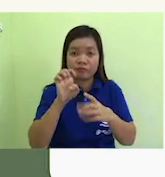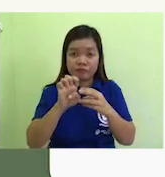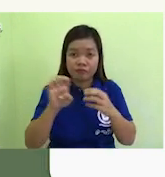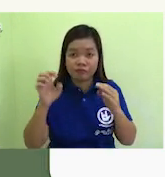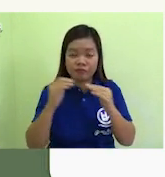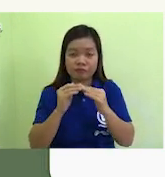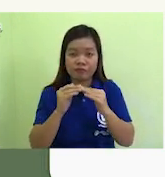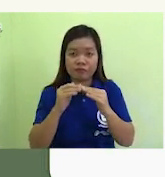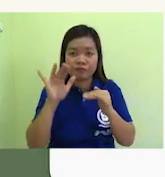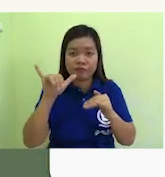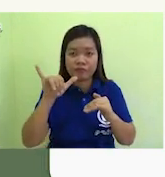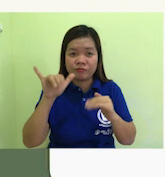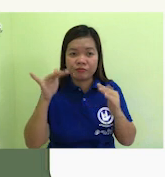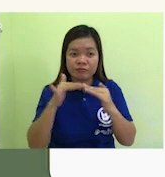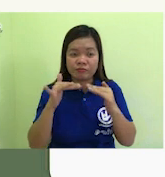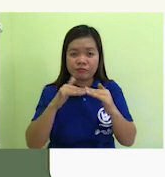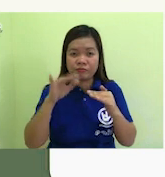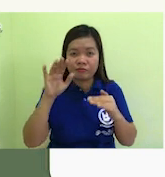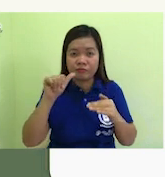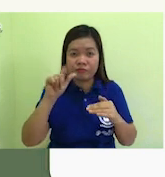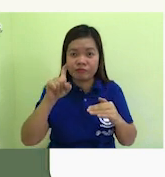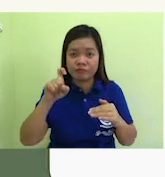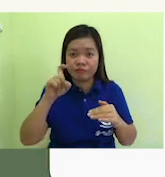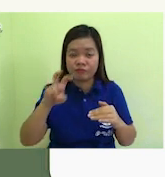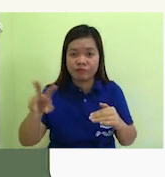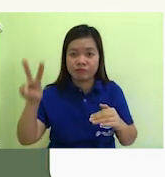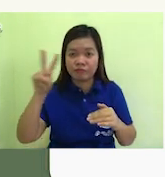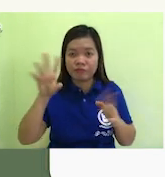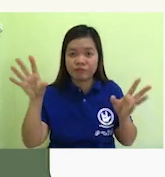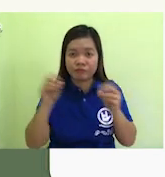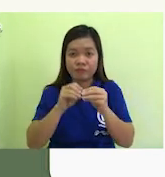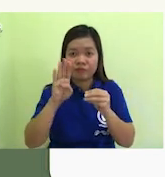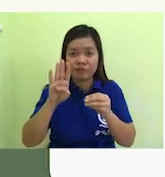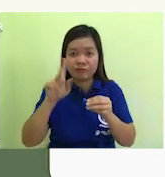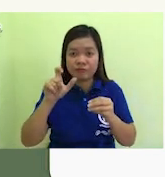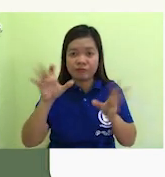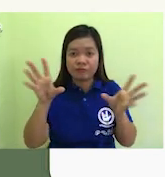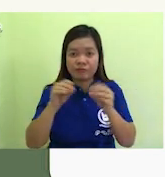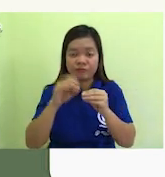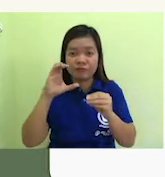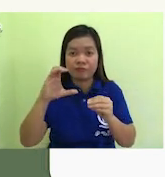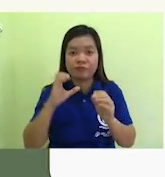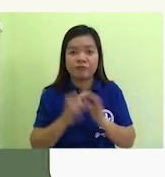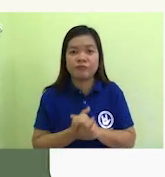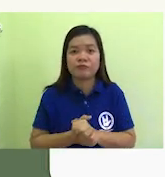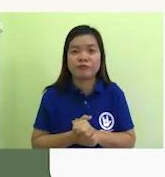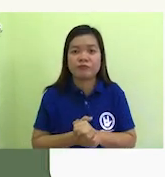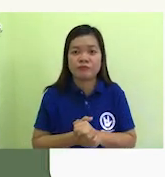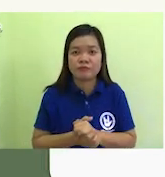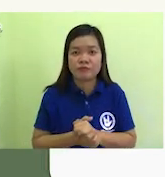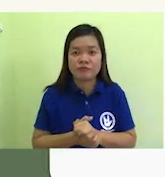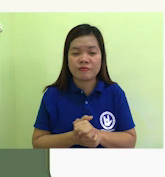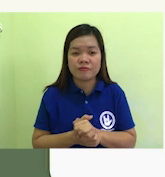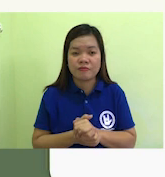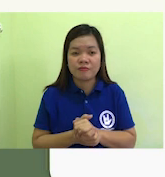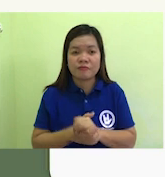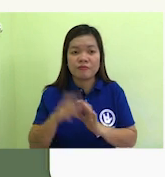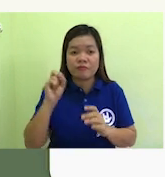Substitute it in the equation y is equal to ax squared plus bx plus c.